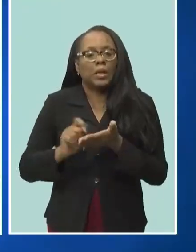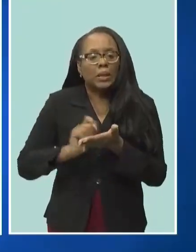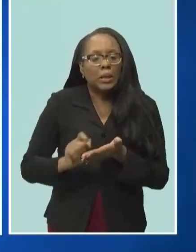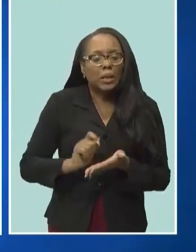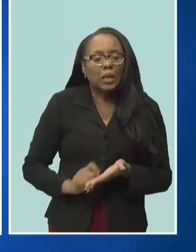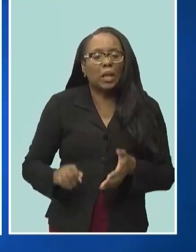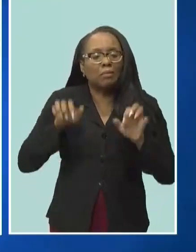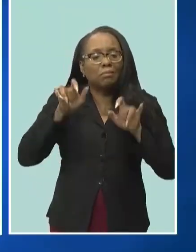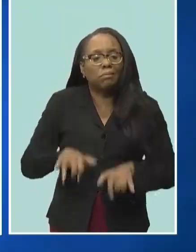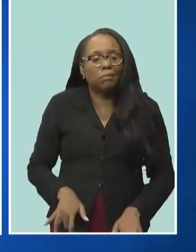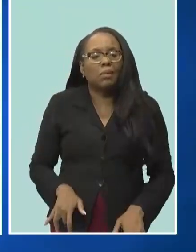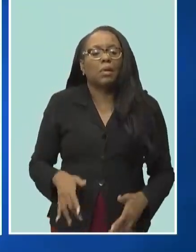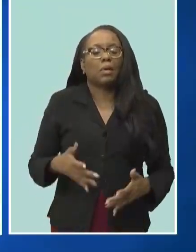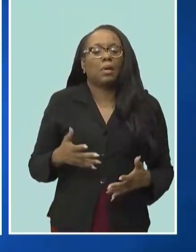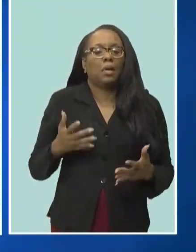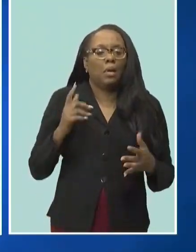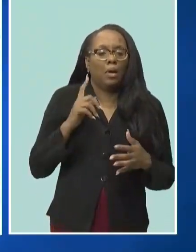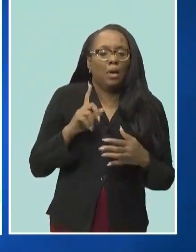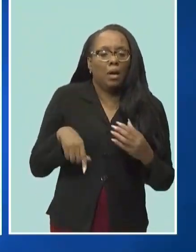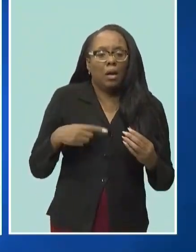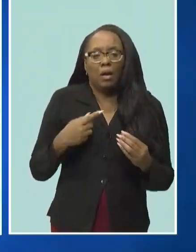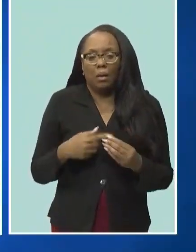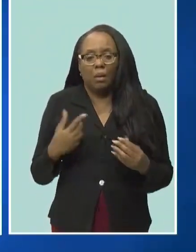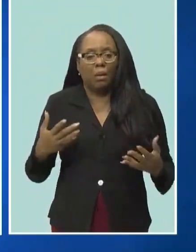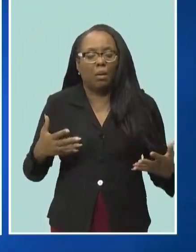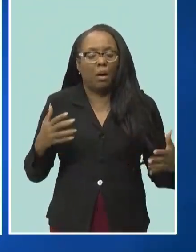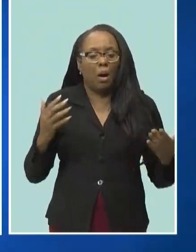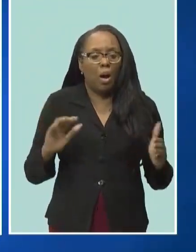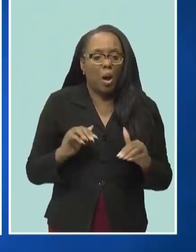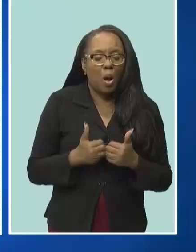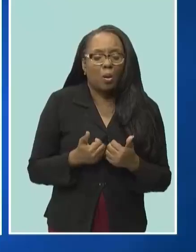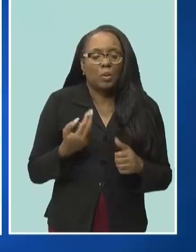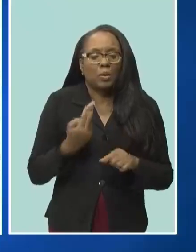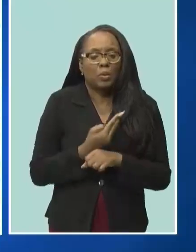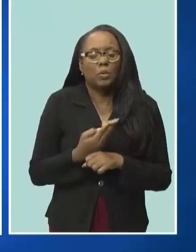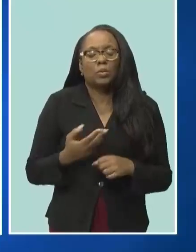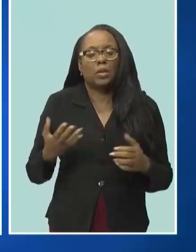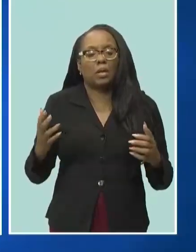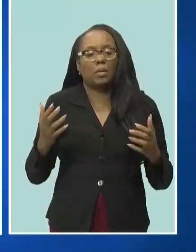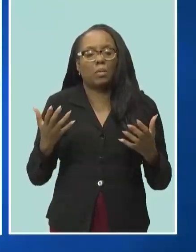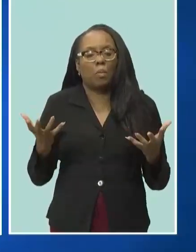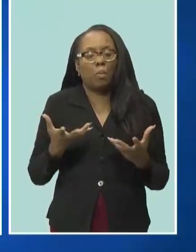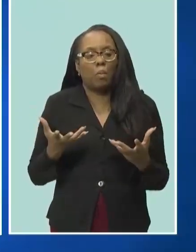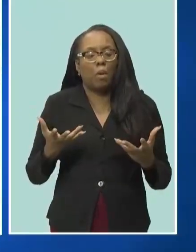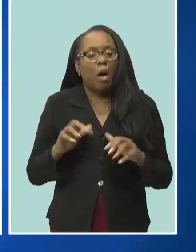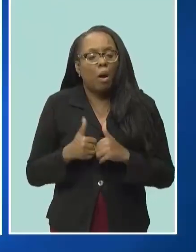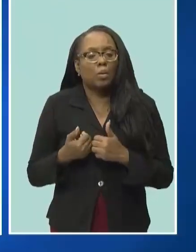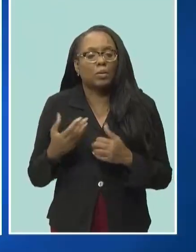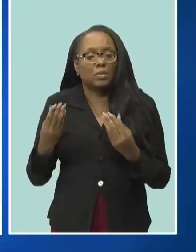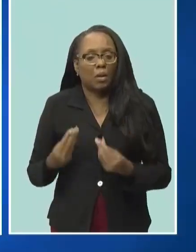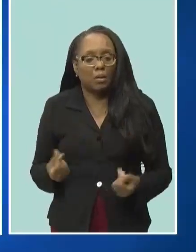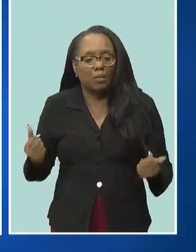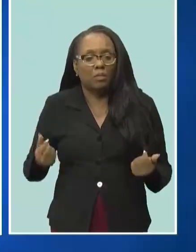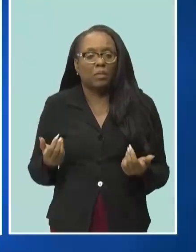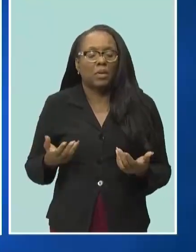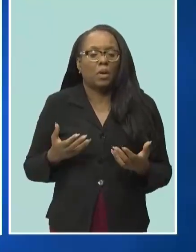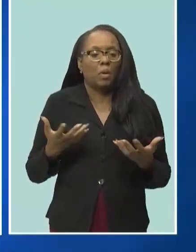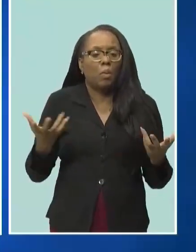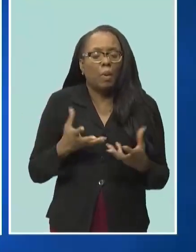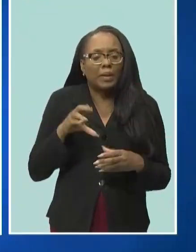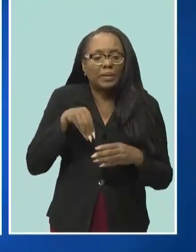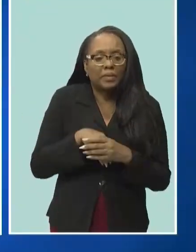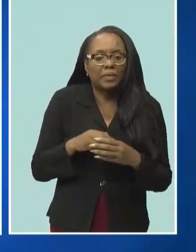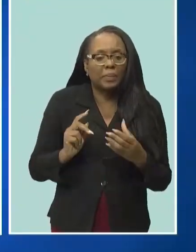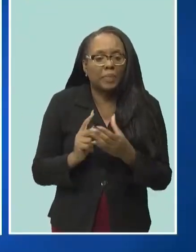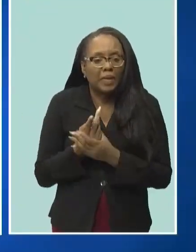their discovery, including the need it addresses or the problem it solves, the key plant or plants used, the active compound or